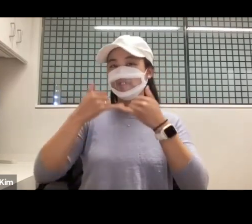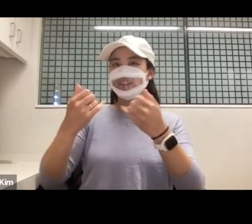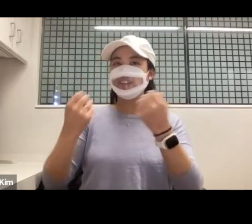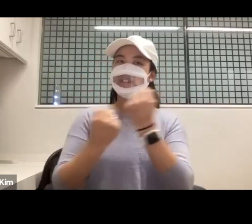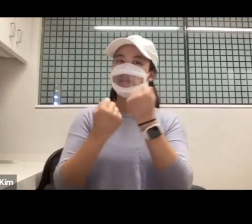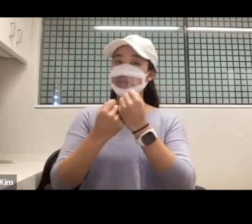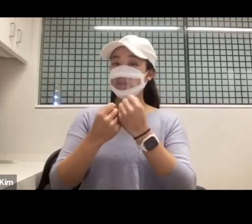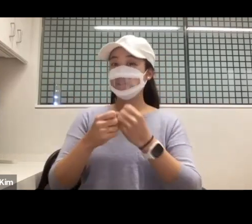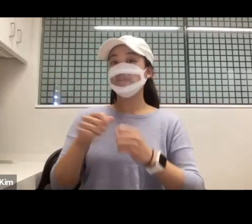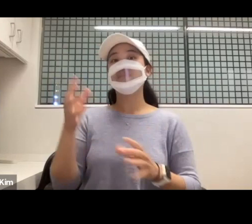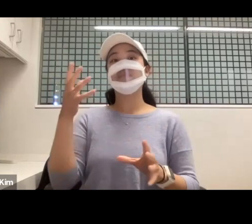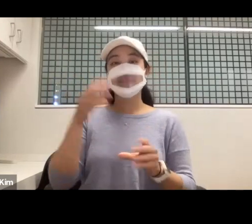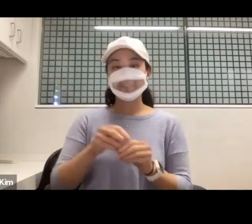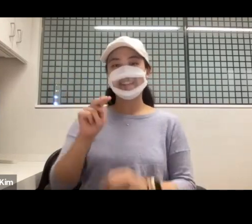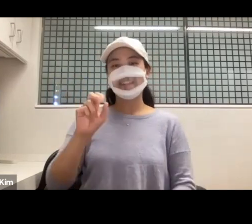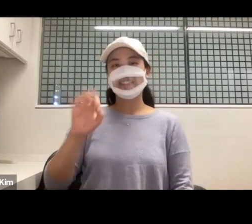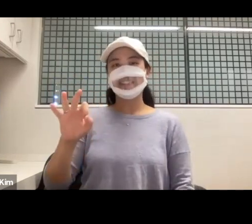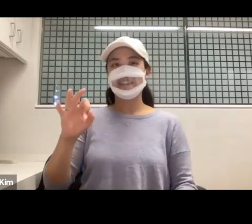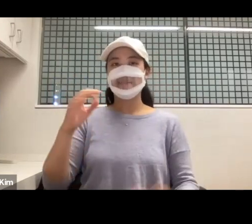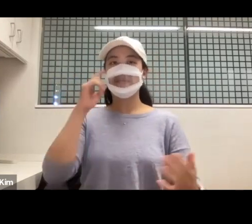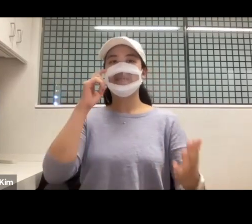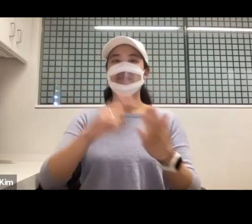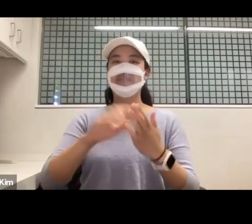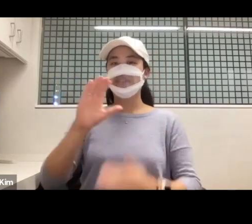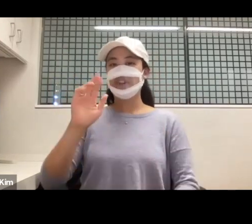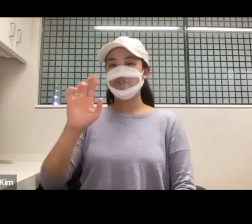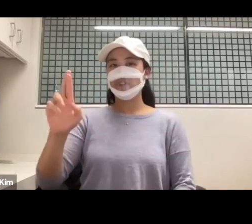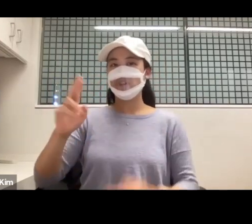Dr. Immordino-Yang has received multiple research grants to support her work,